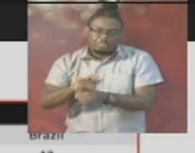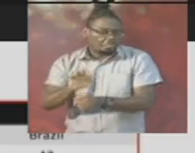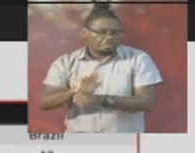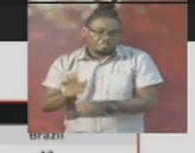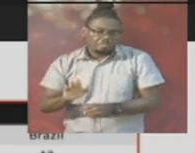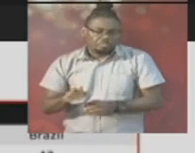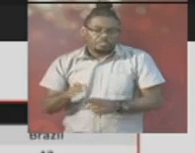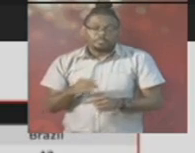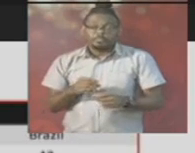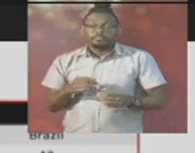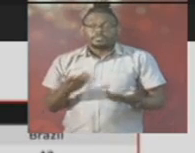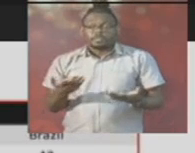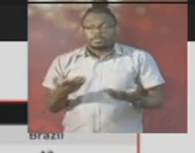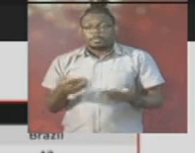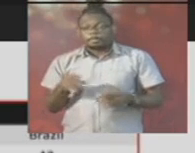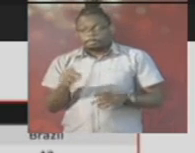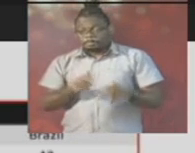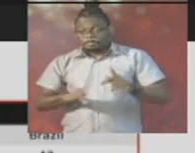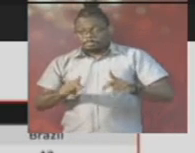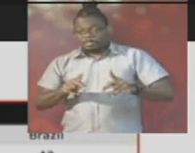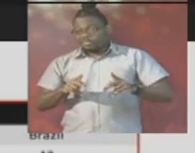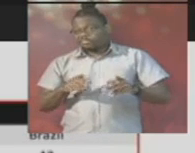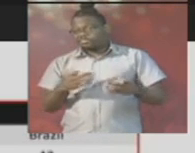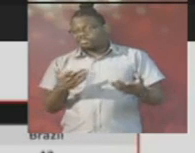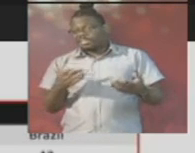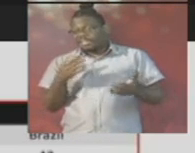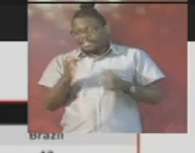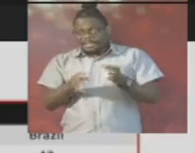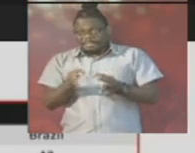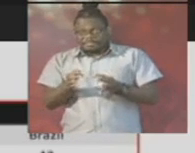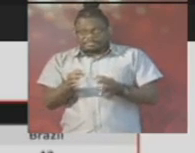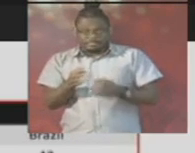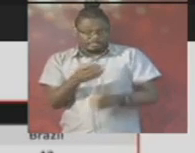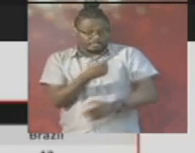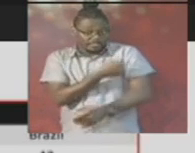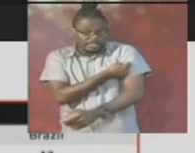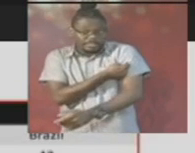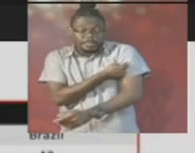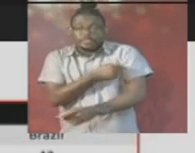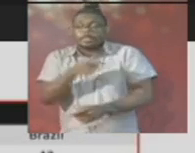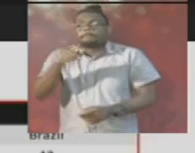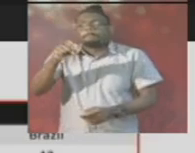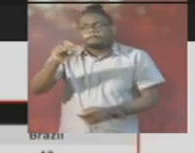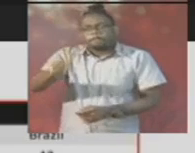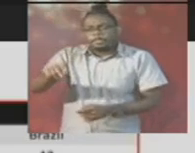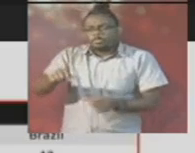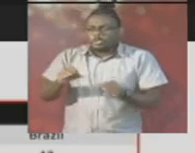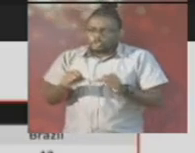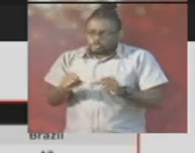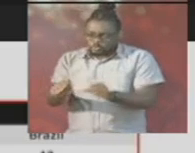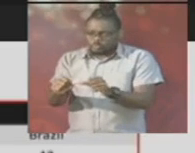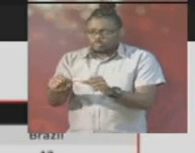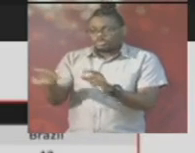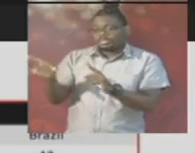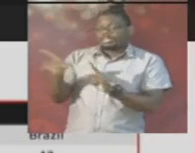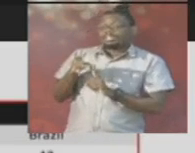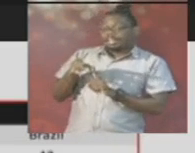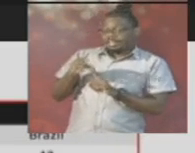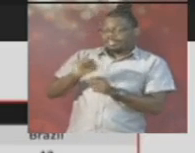is possible for people to be reinfected with this variant. They've seen that in Brazil, if they were infected with